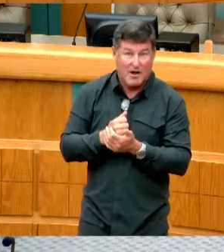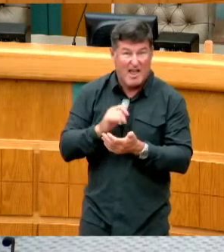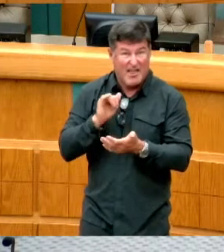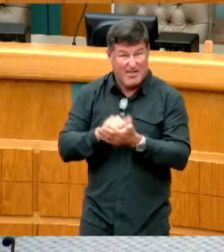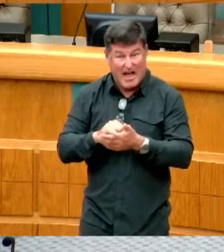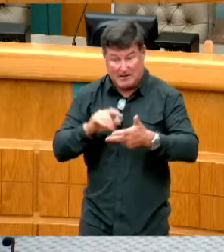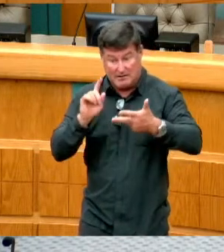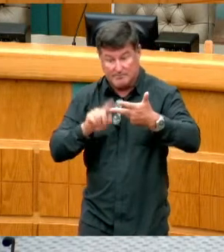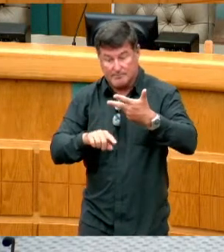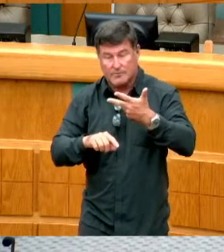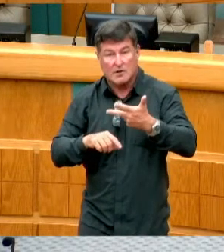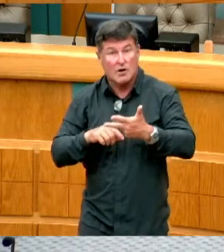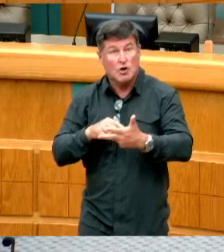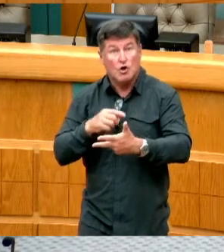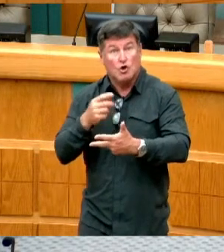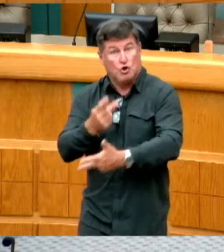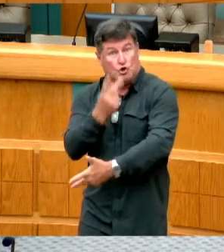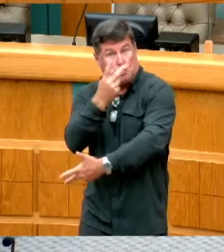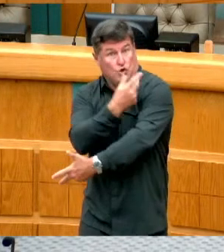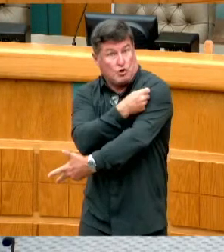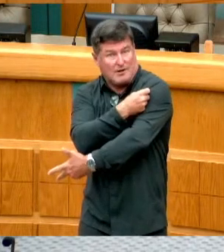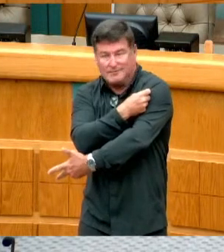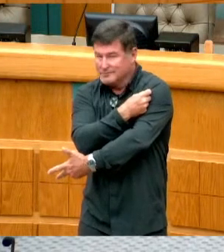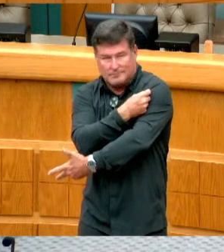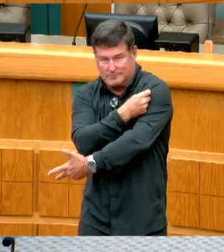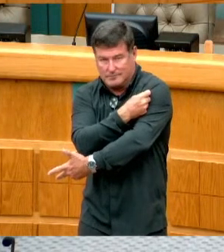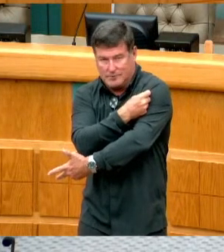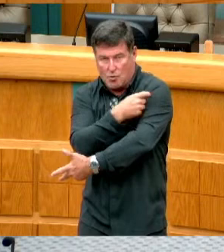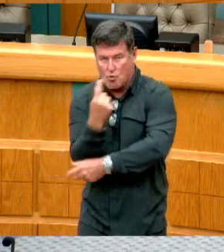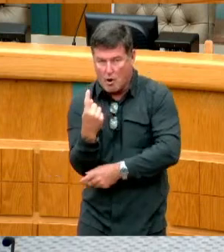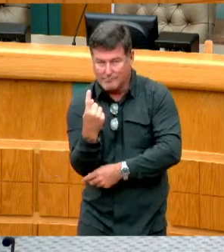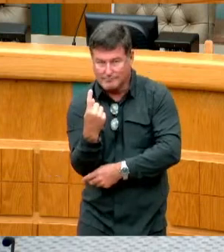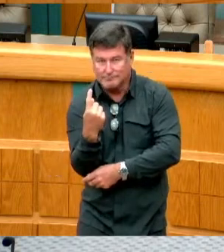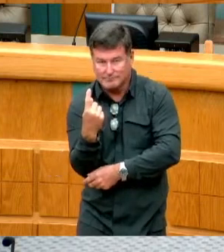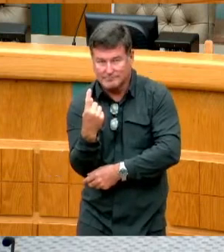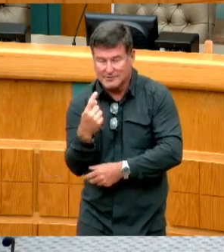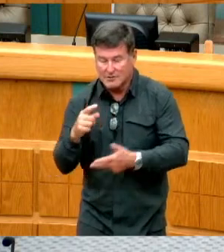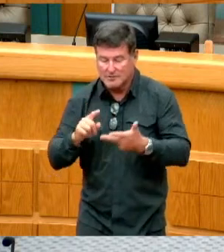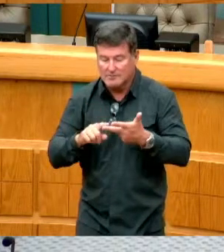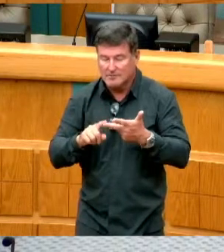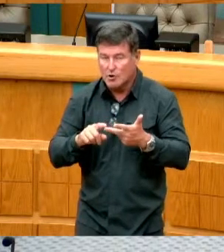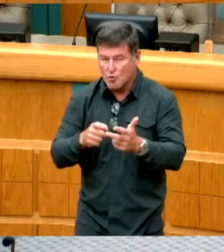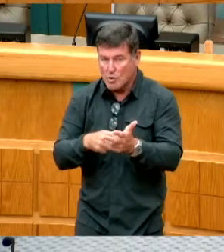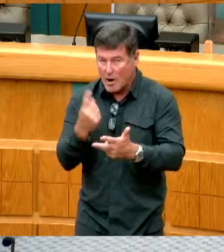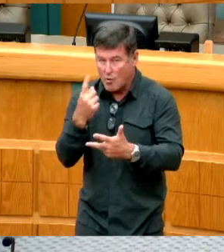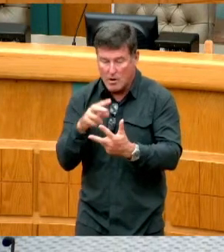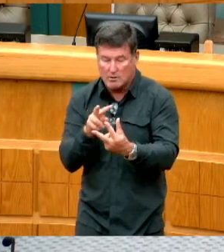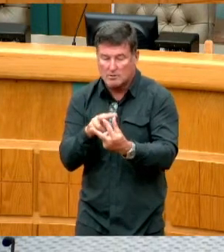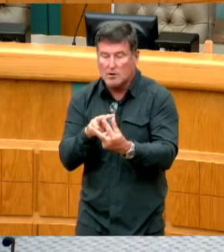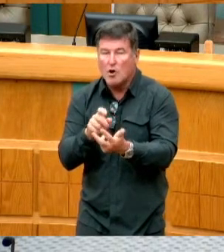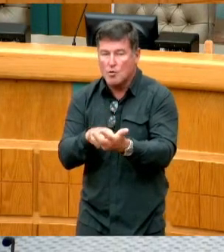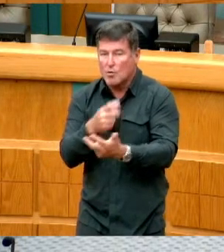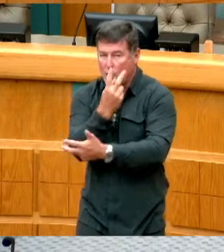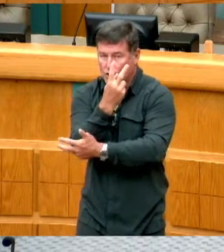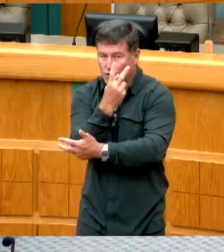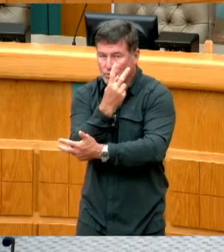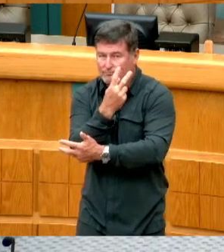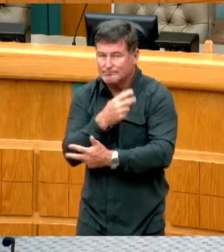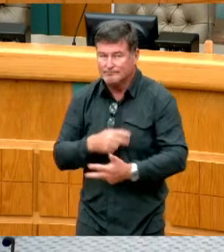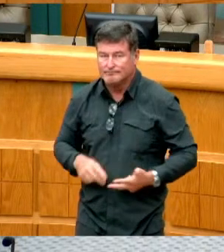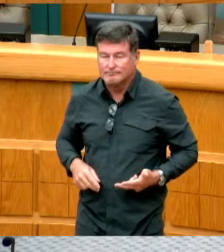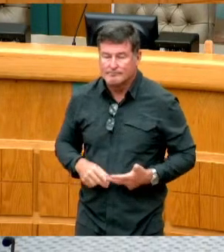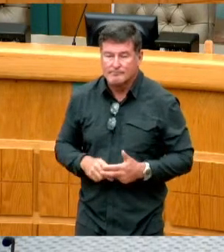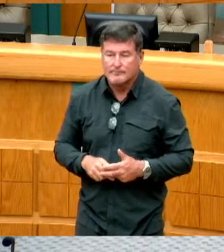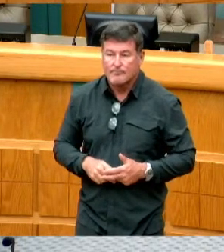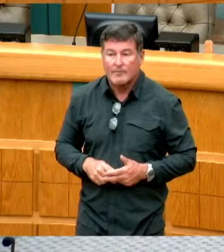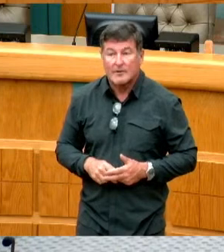1 dose instead of the 2 doses that we've seen the requirements are for both Moderna and Pfizer. As